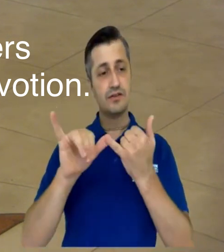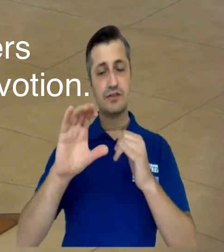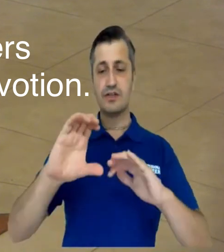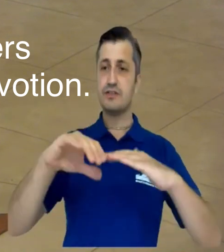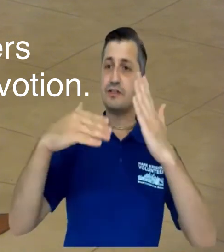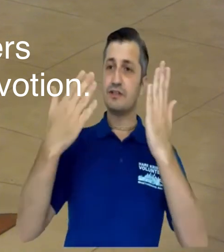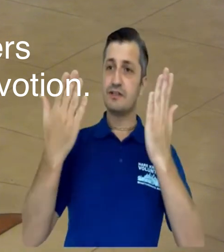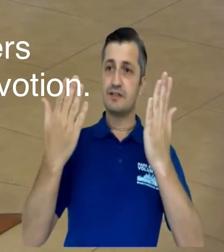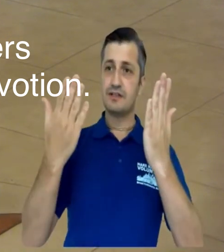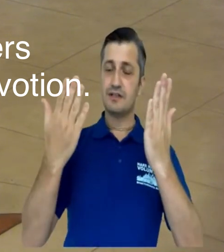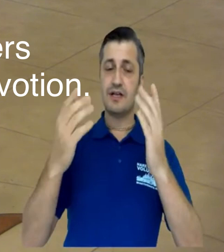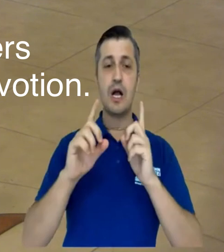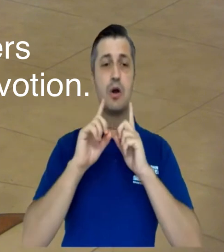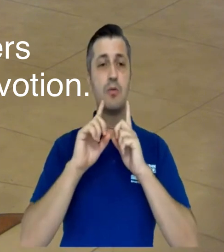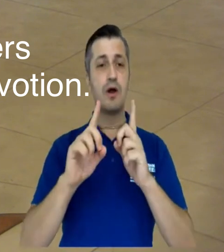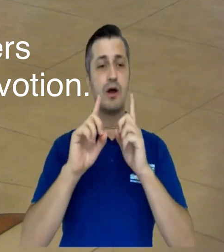Prabhu